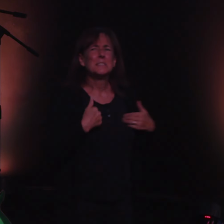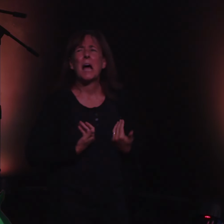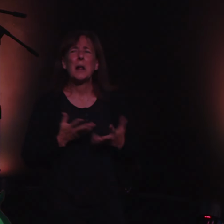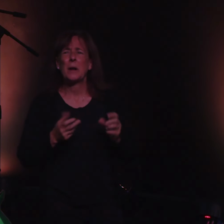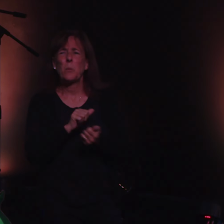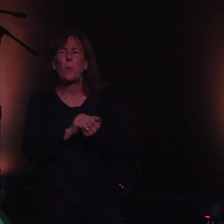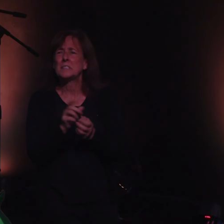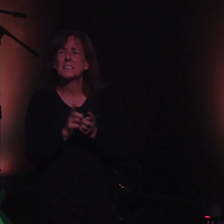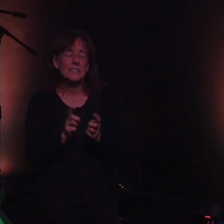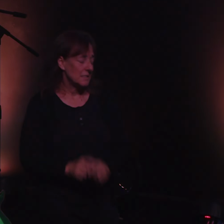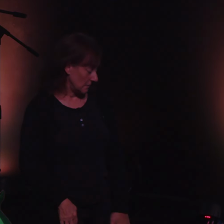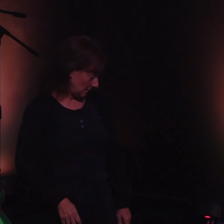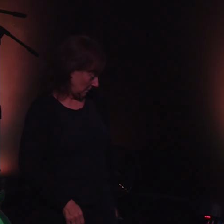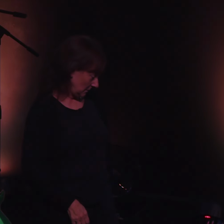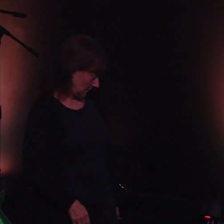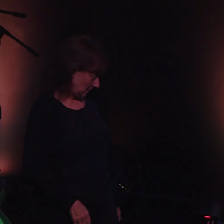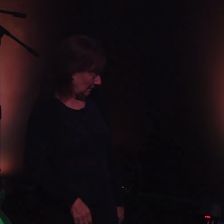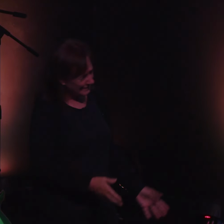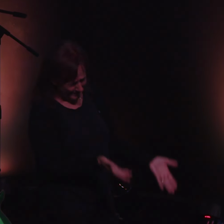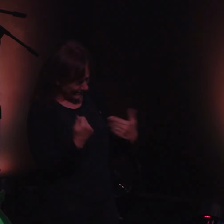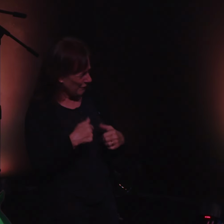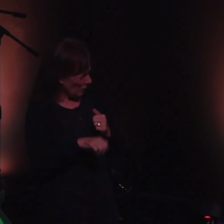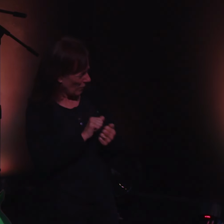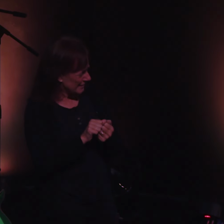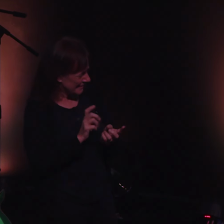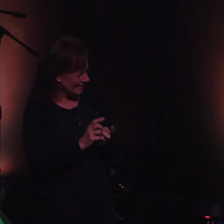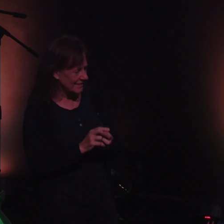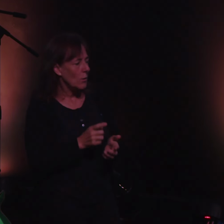response is always, man, I'm really glad Jesus wasn't too tired for the cross.